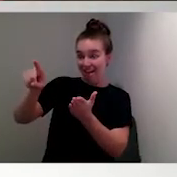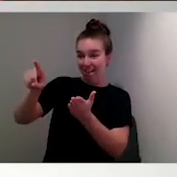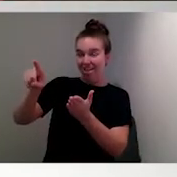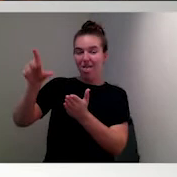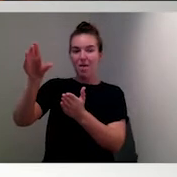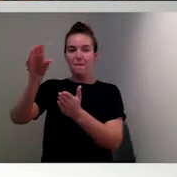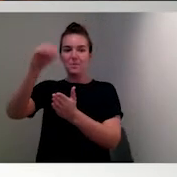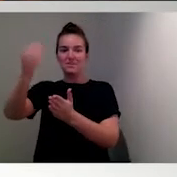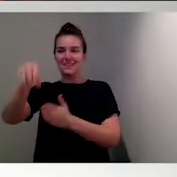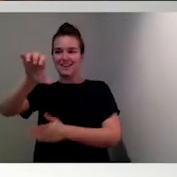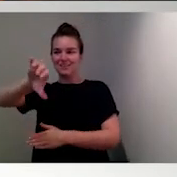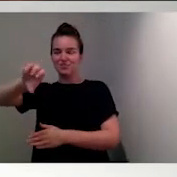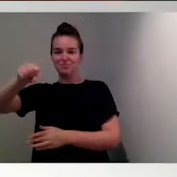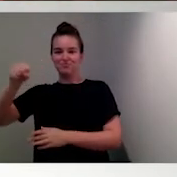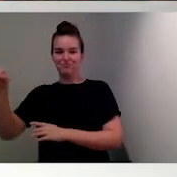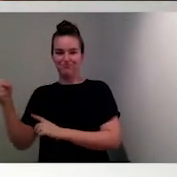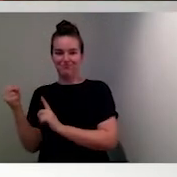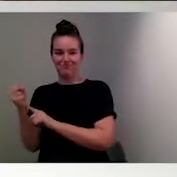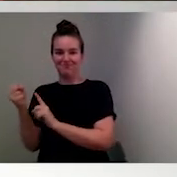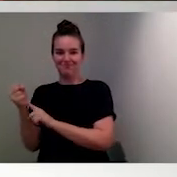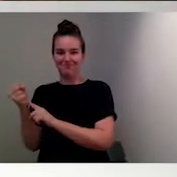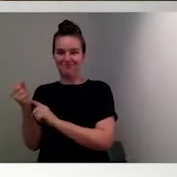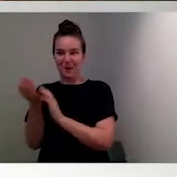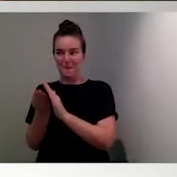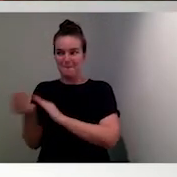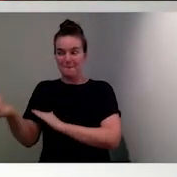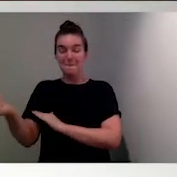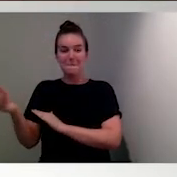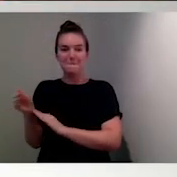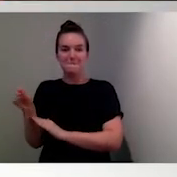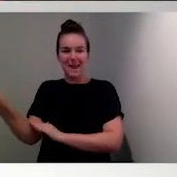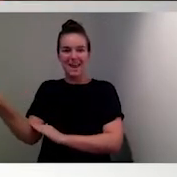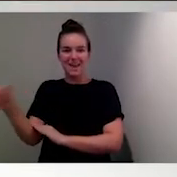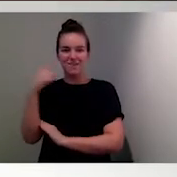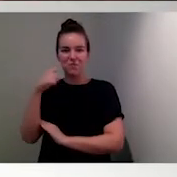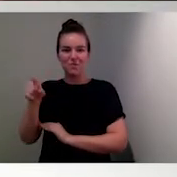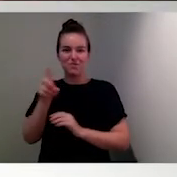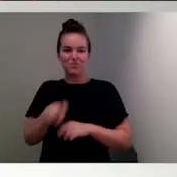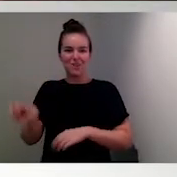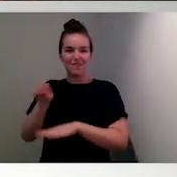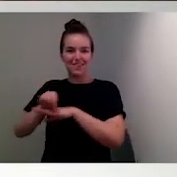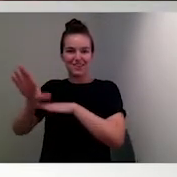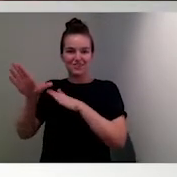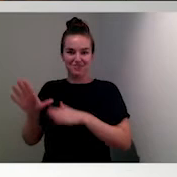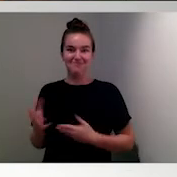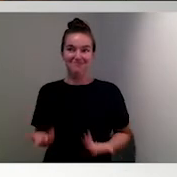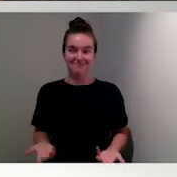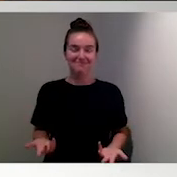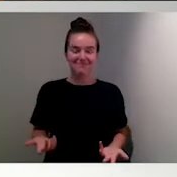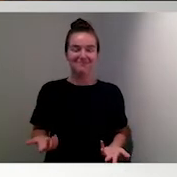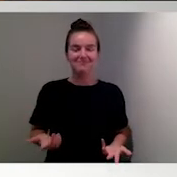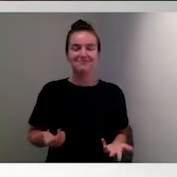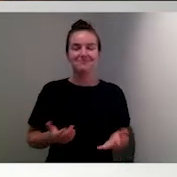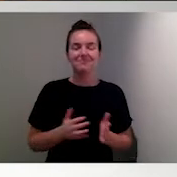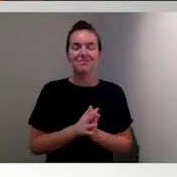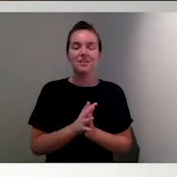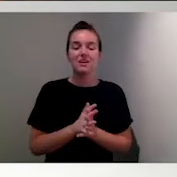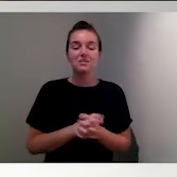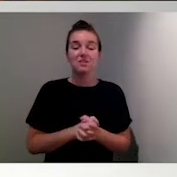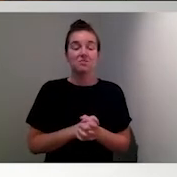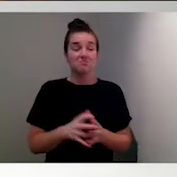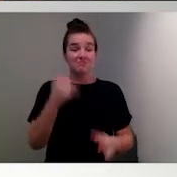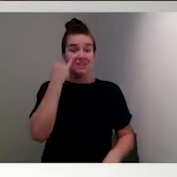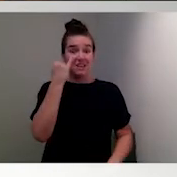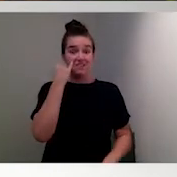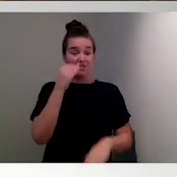advisor, and that is then paid to the travel agent after you travel. So if you